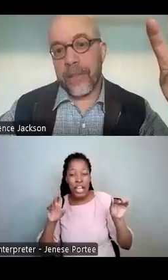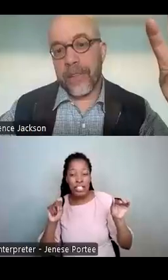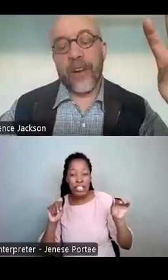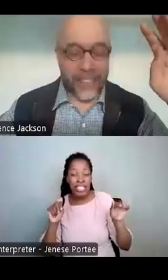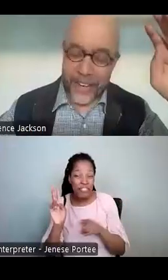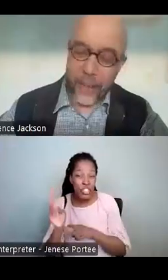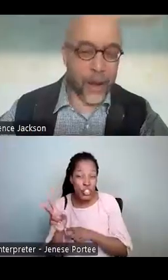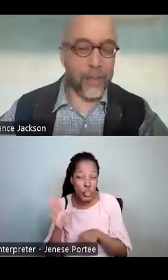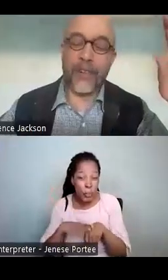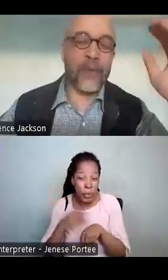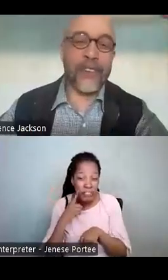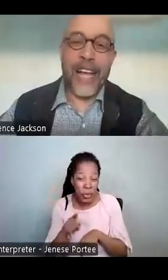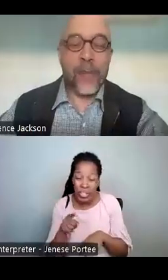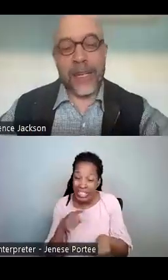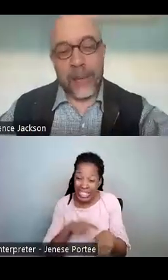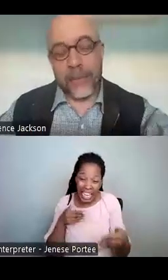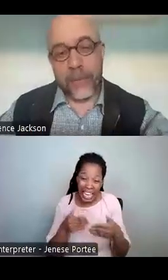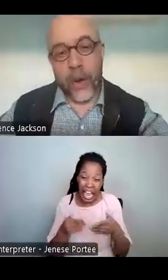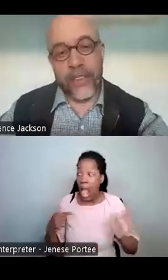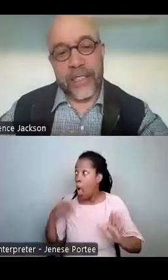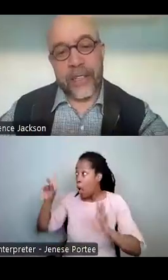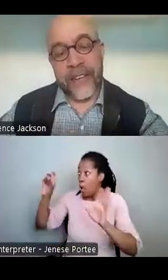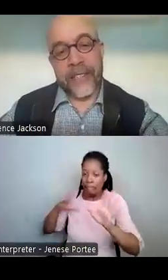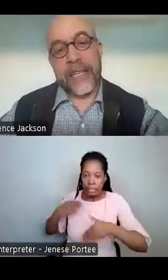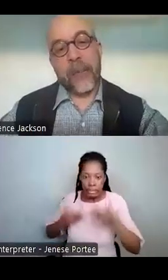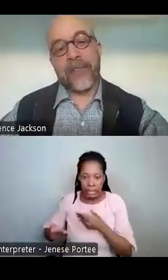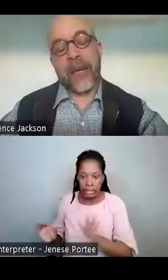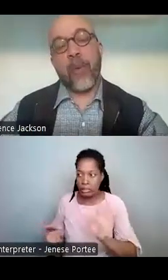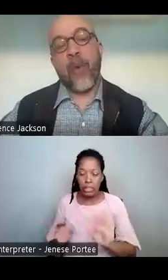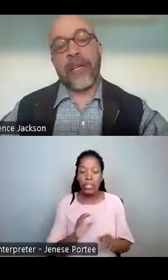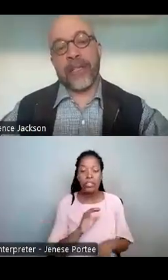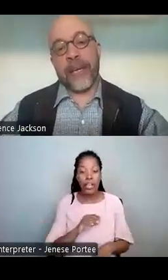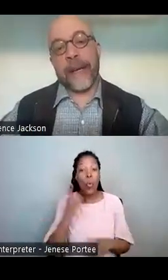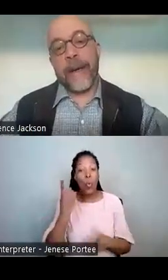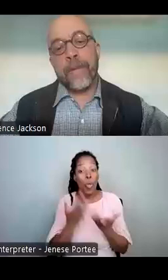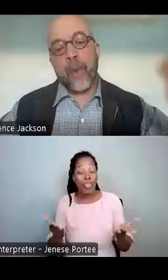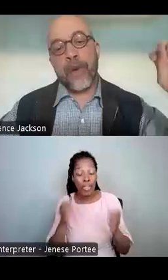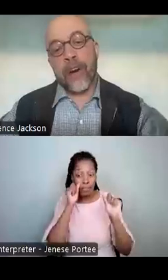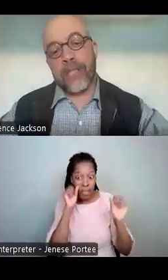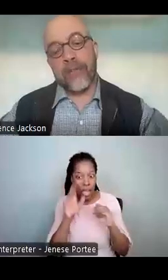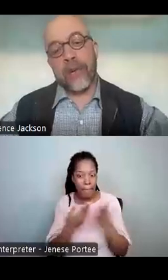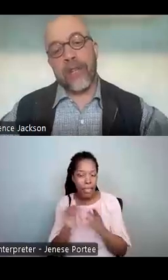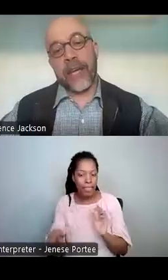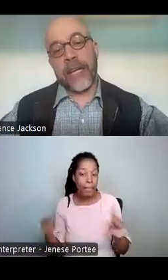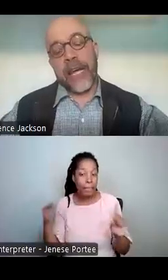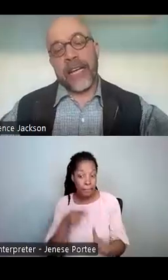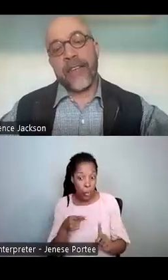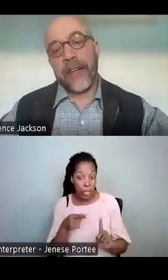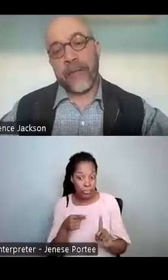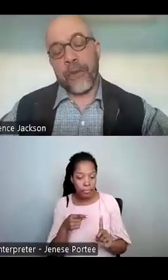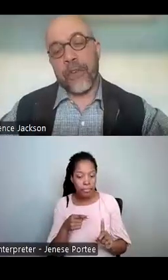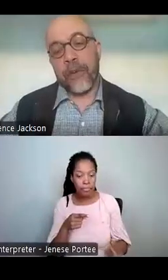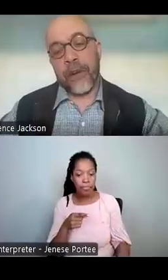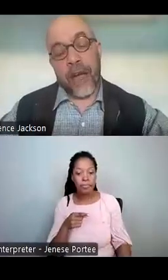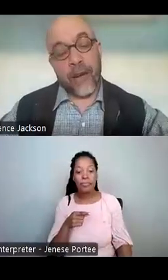for you. We're okay, running. great. I'm moving on, moving on. But Yeah. one of the things that's fascinating about that point is that we also know that even